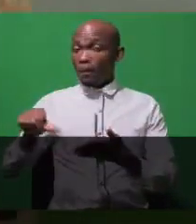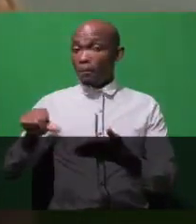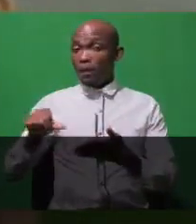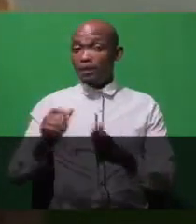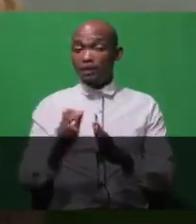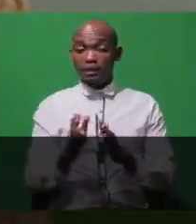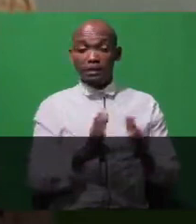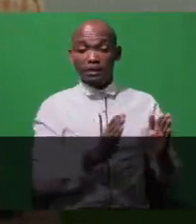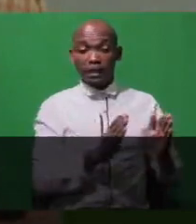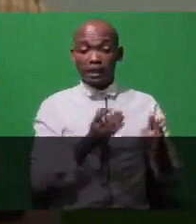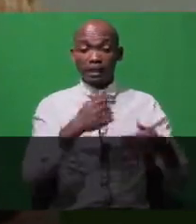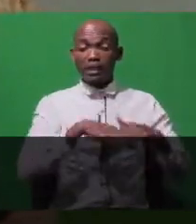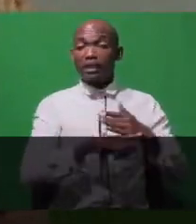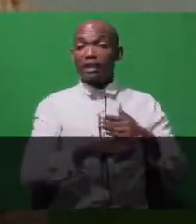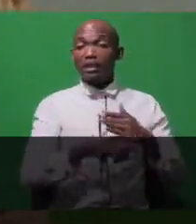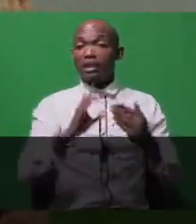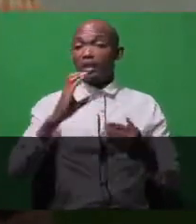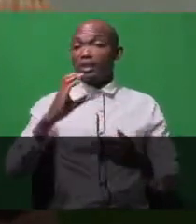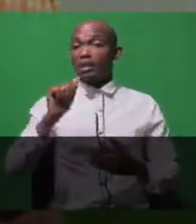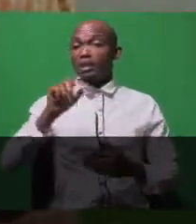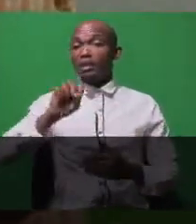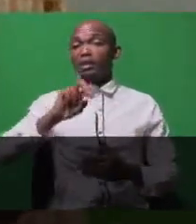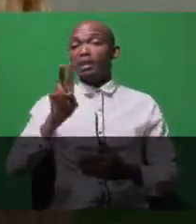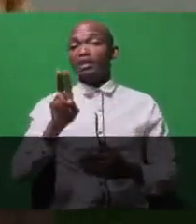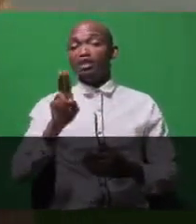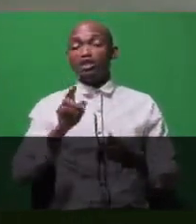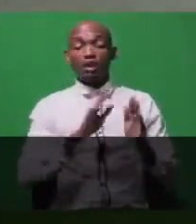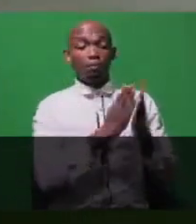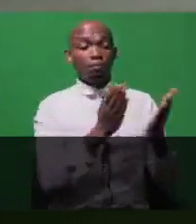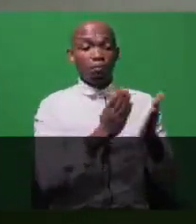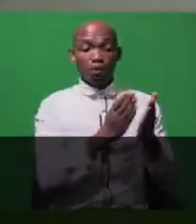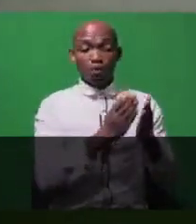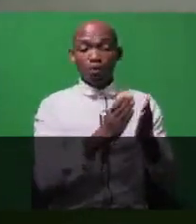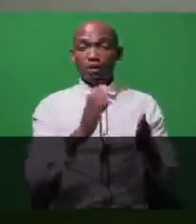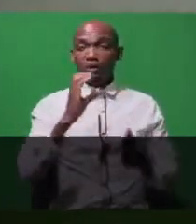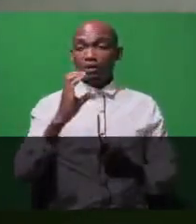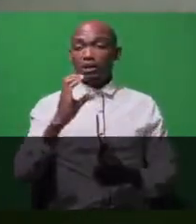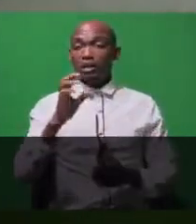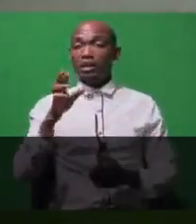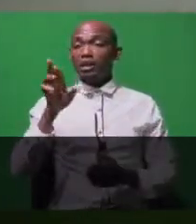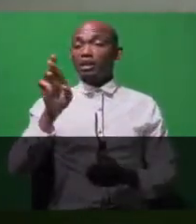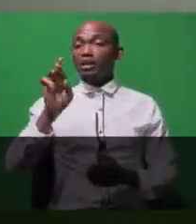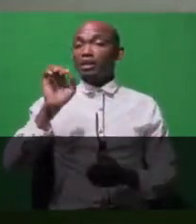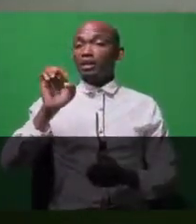within the cash book is credit side. You record here